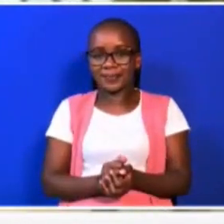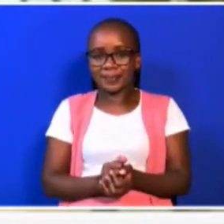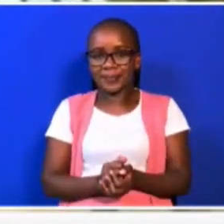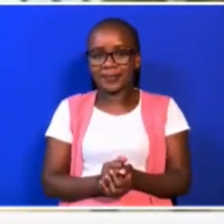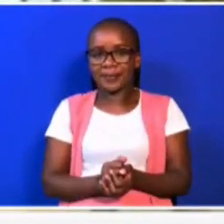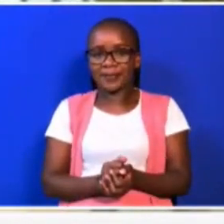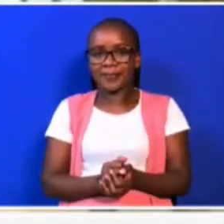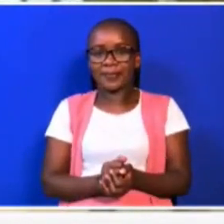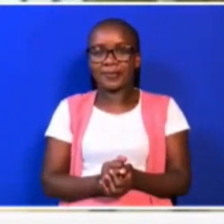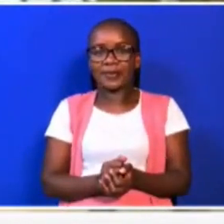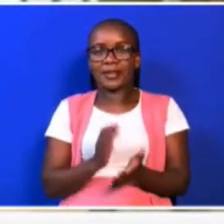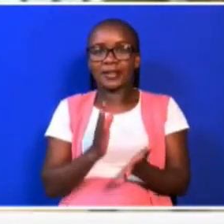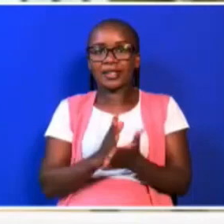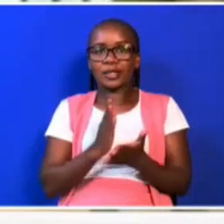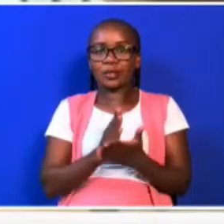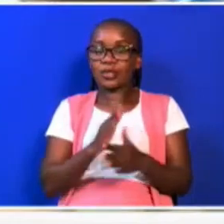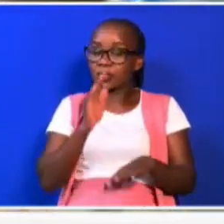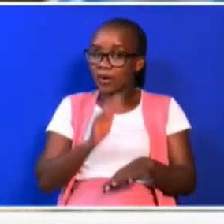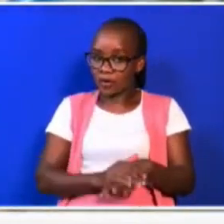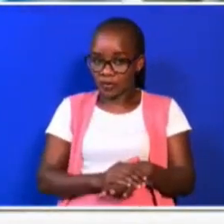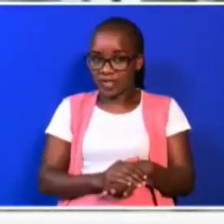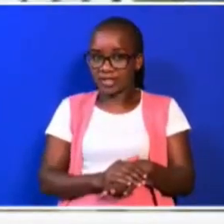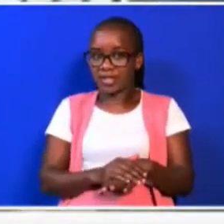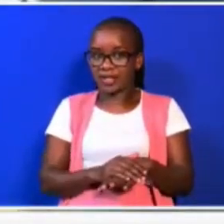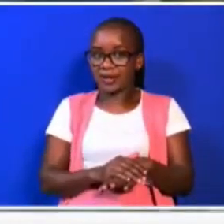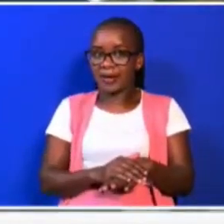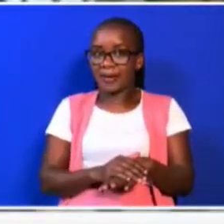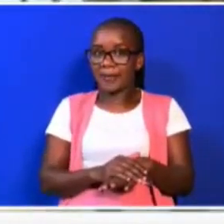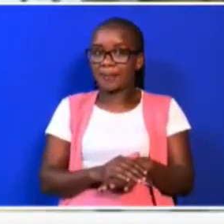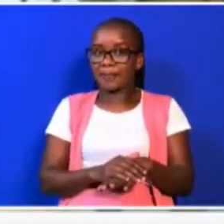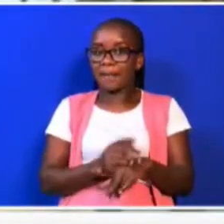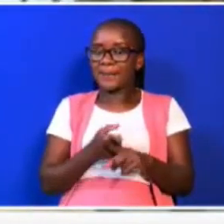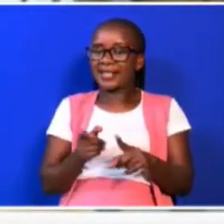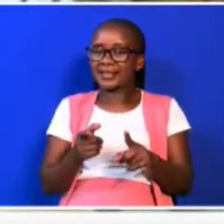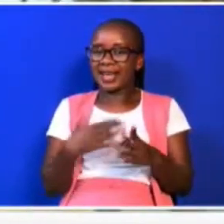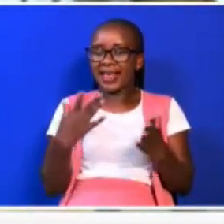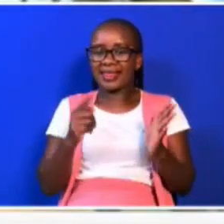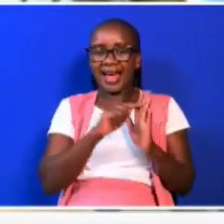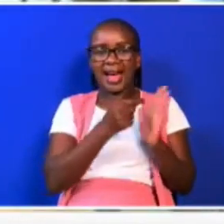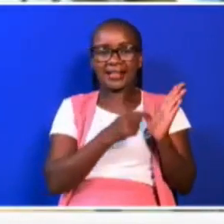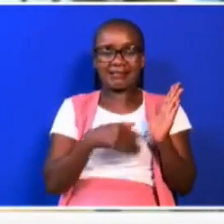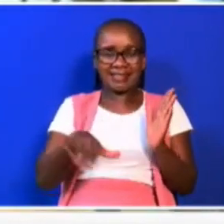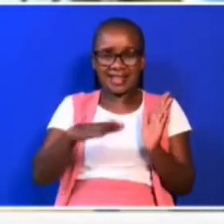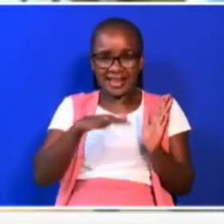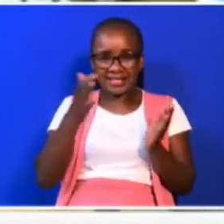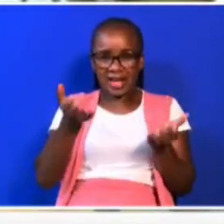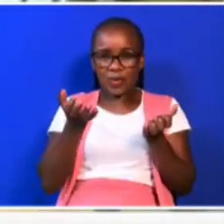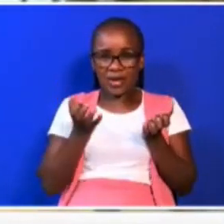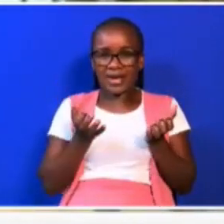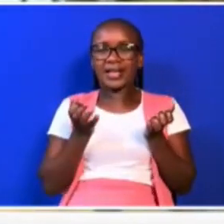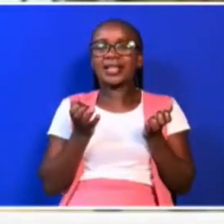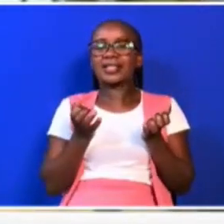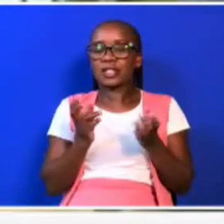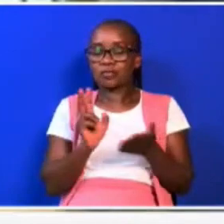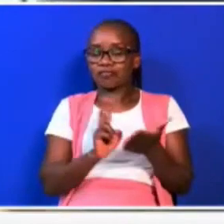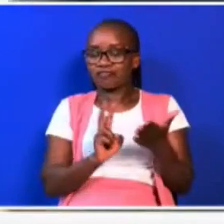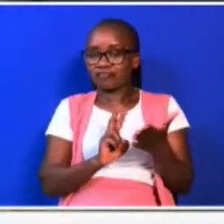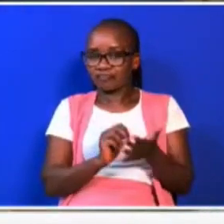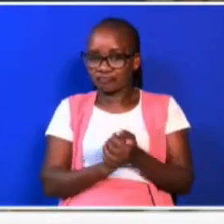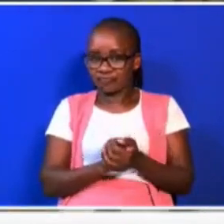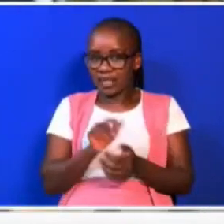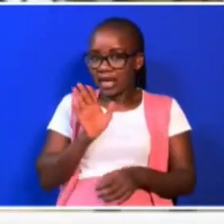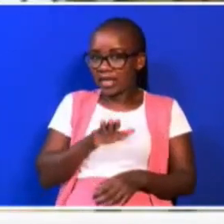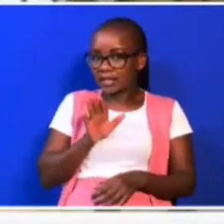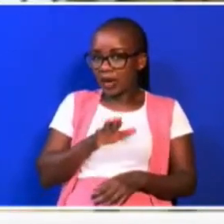by and large it was a good one. However, there are some key areas that I think we need to applaud. As a